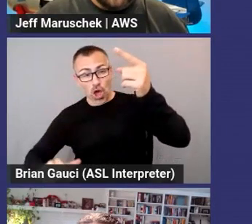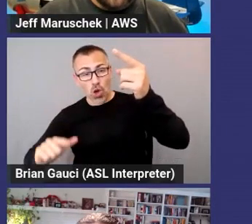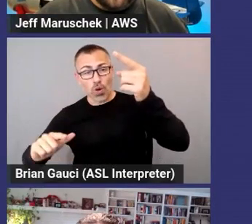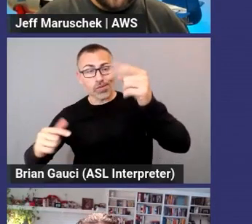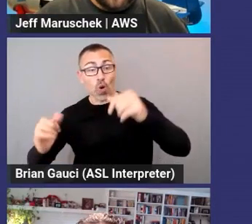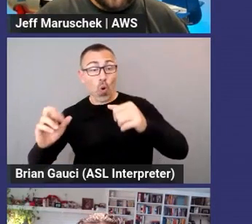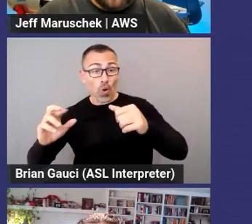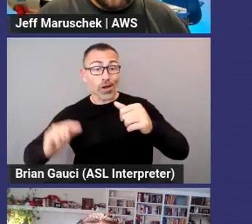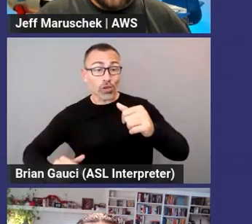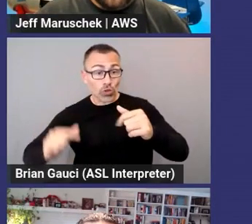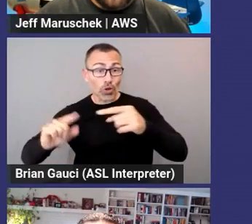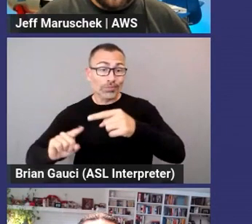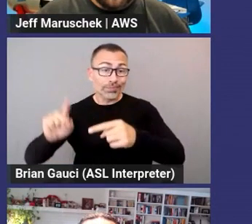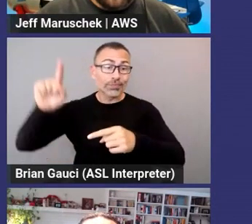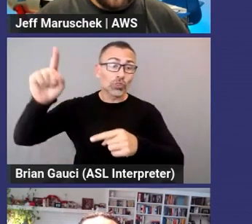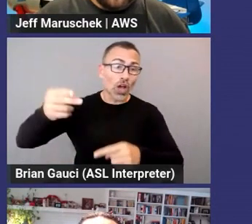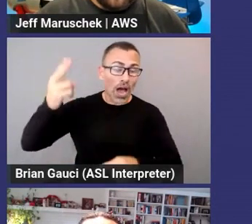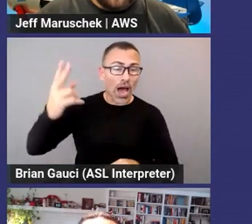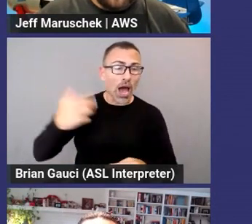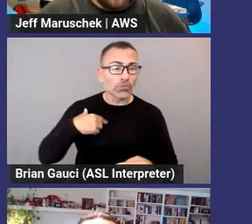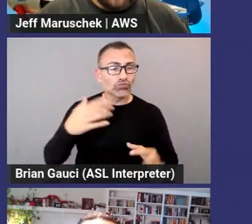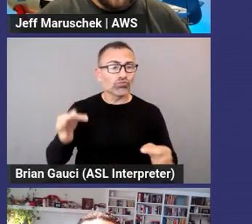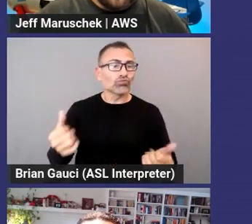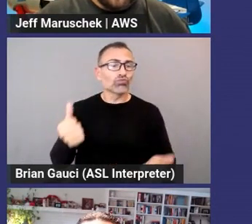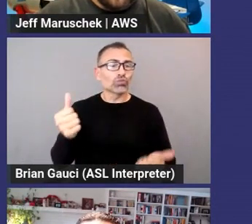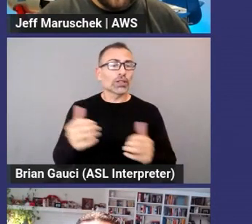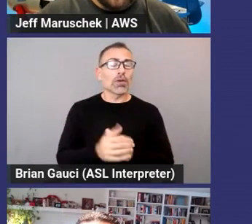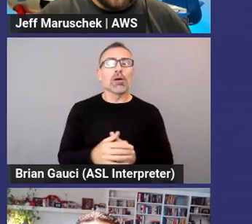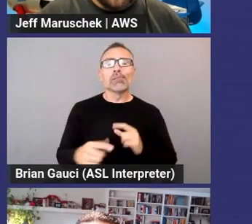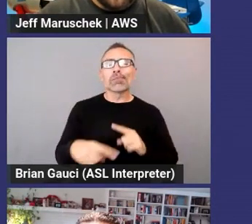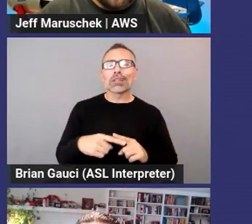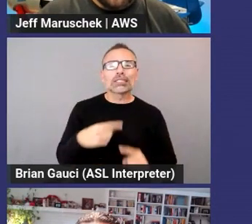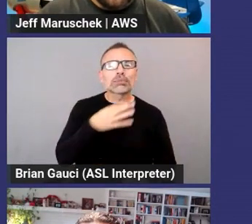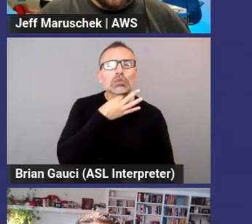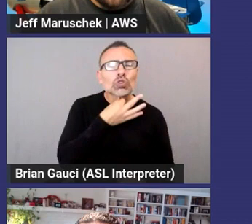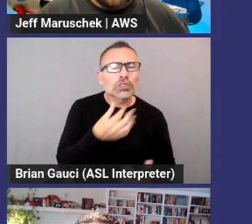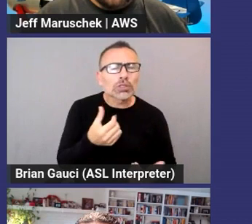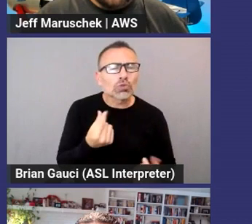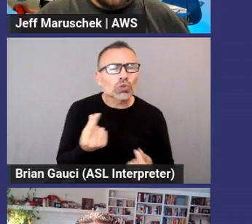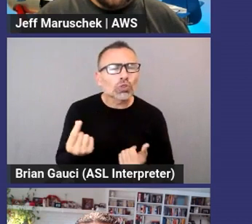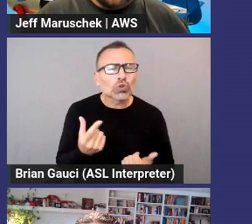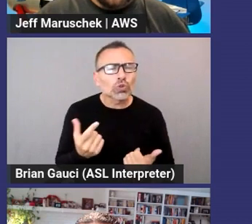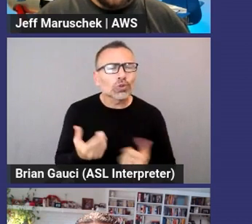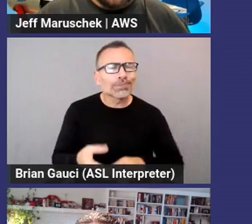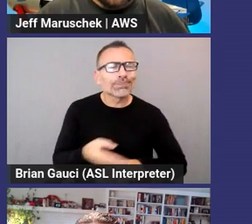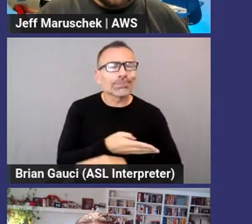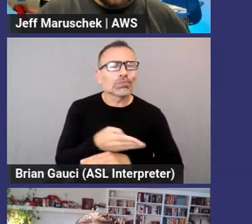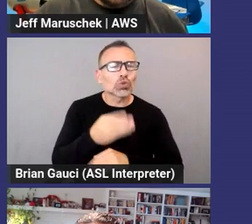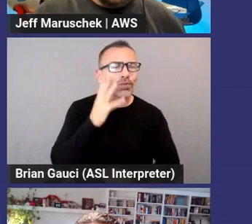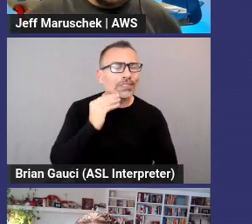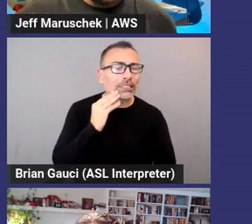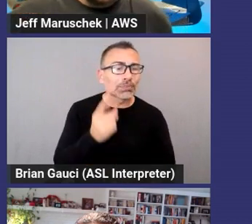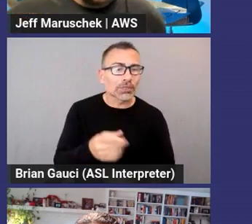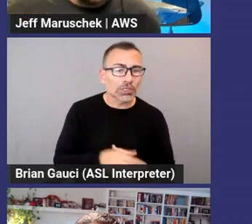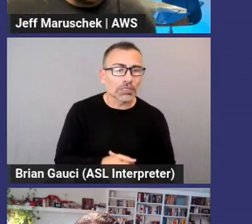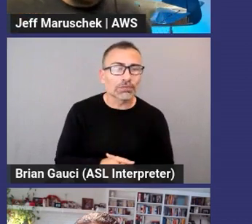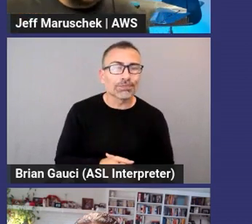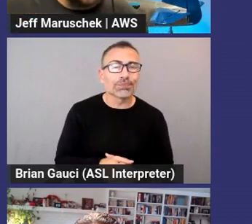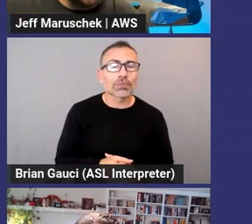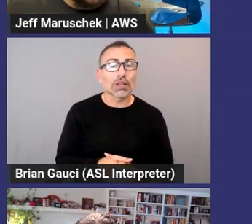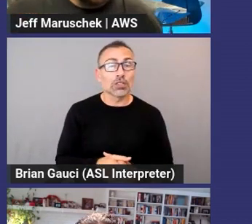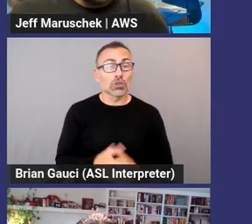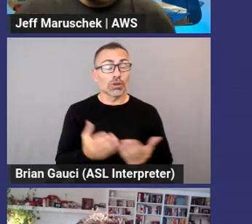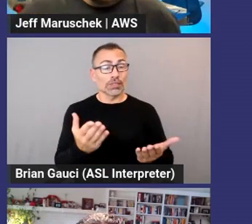curious to understand what kind of actions can I take to improve my end user experience. So here you can see, for example, with